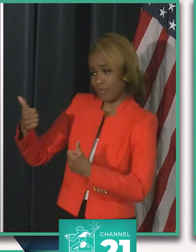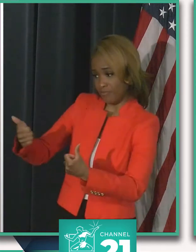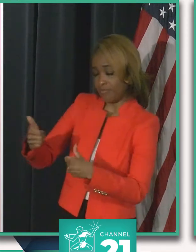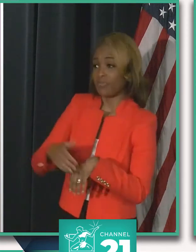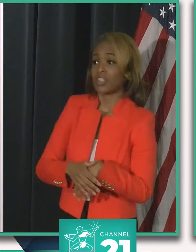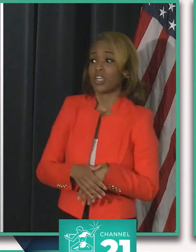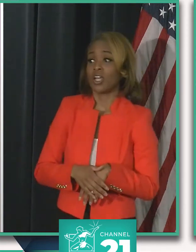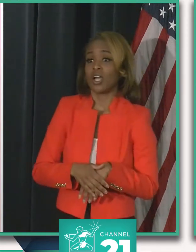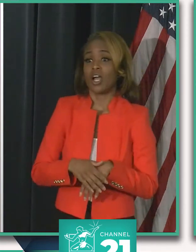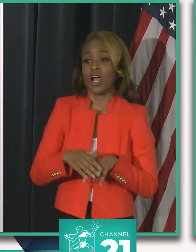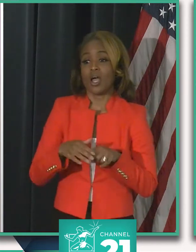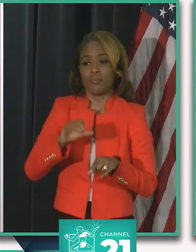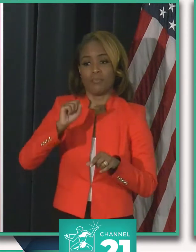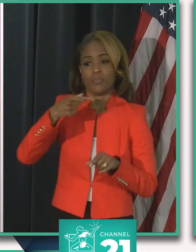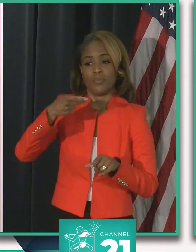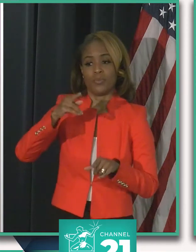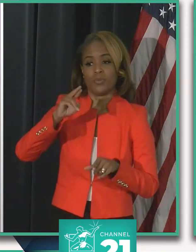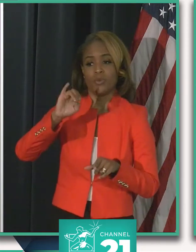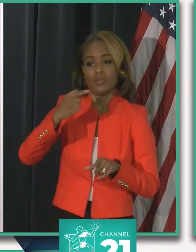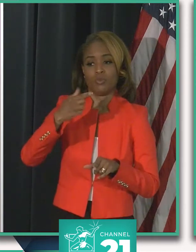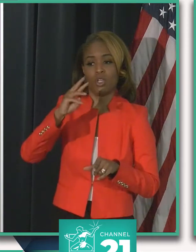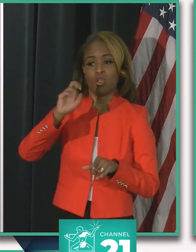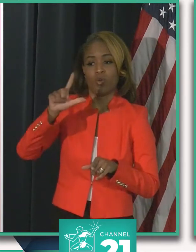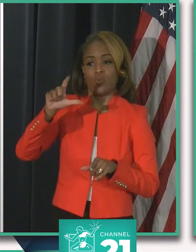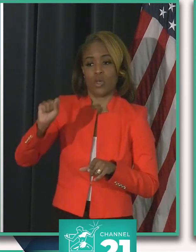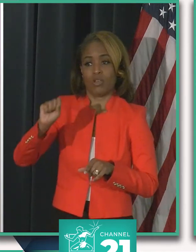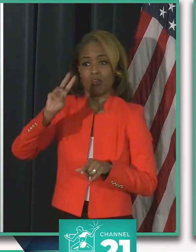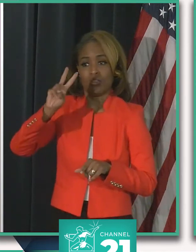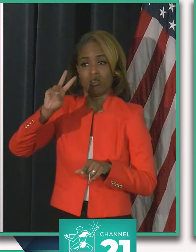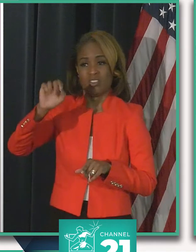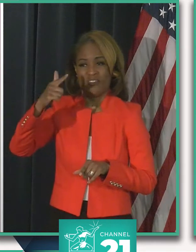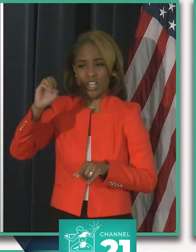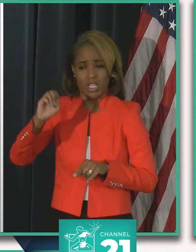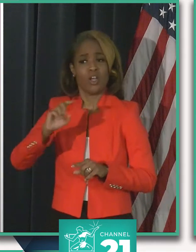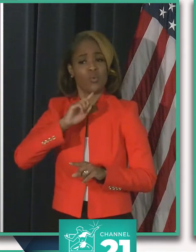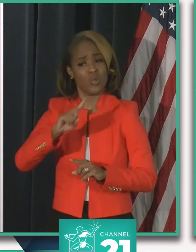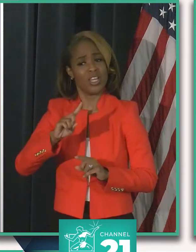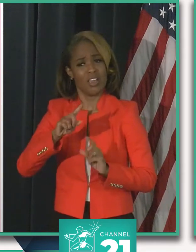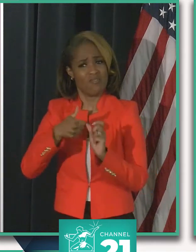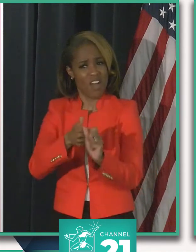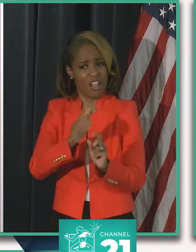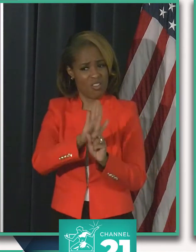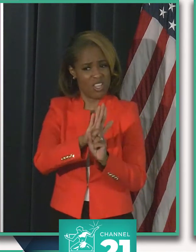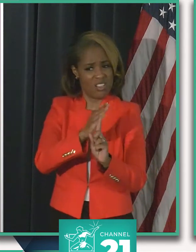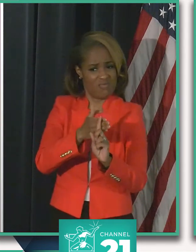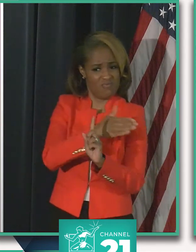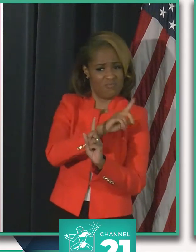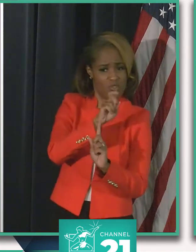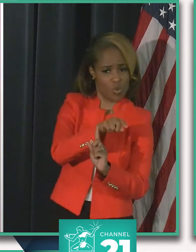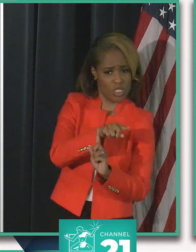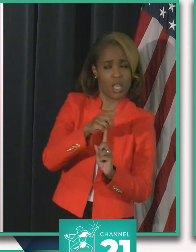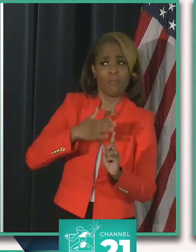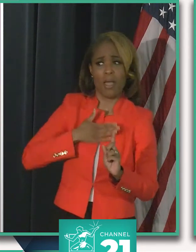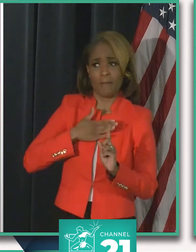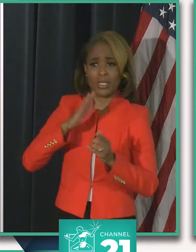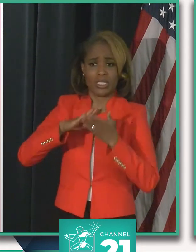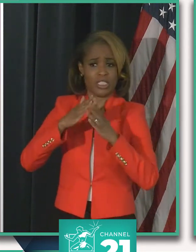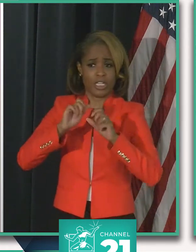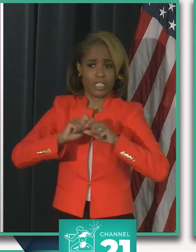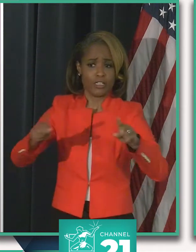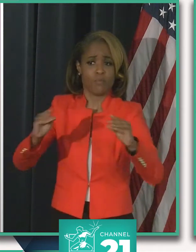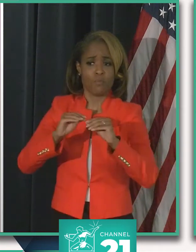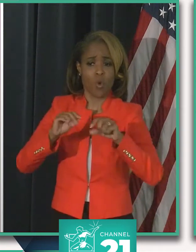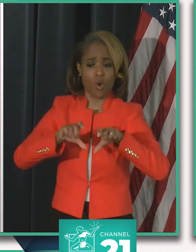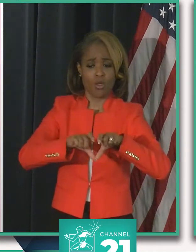In Springwells Village. And actually, just following his question, too, and I'm thrilled to know that the city is rolling out, tripling the amount of speed